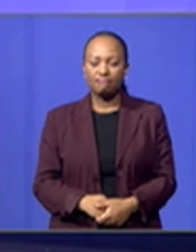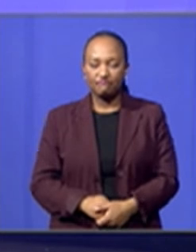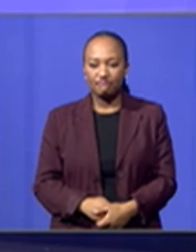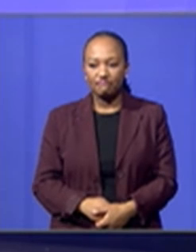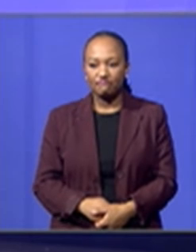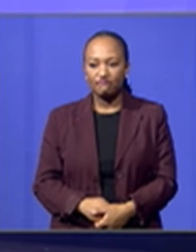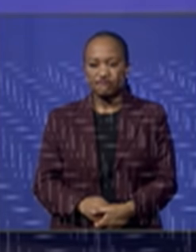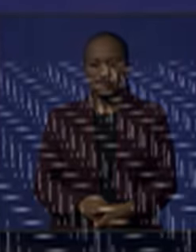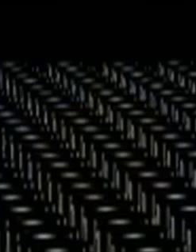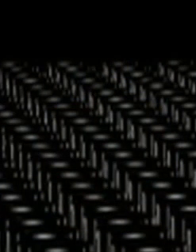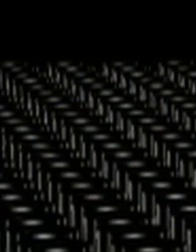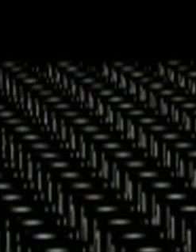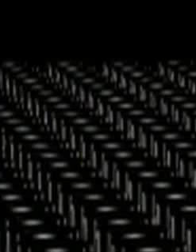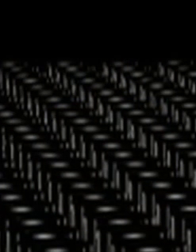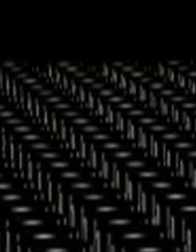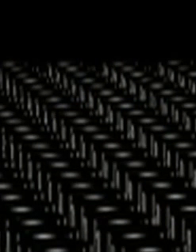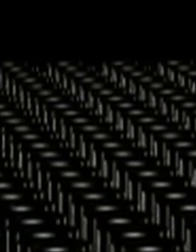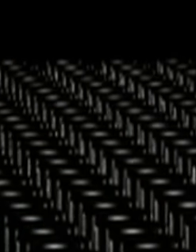bosegangwe.